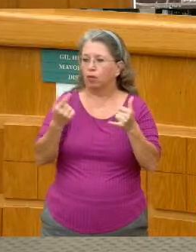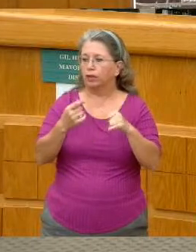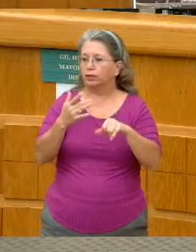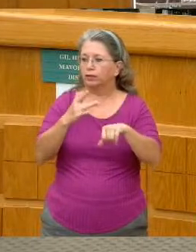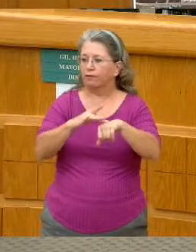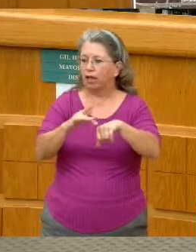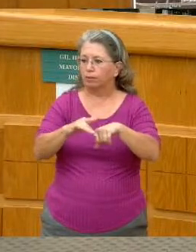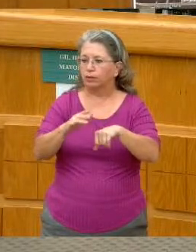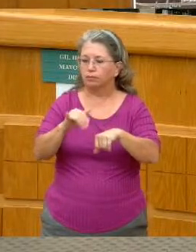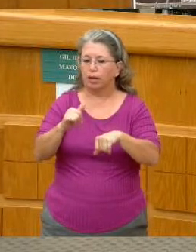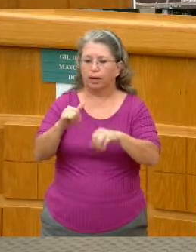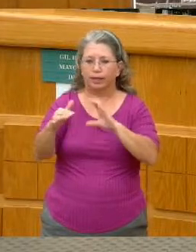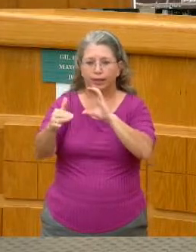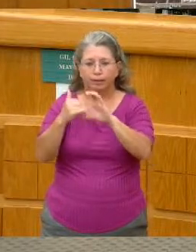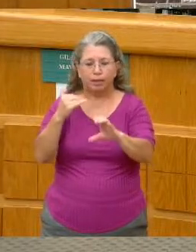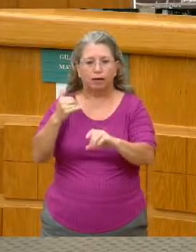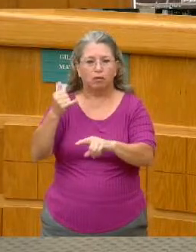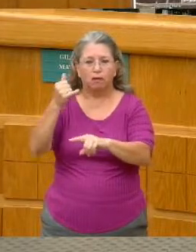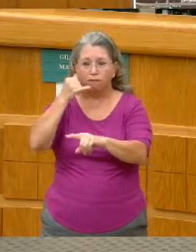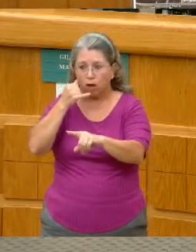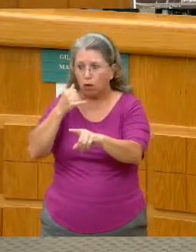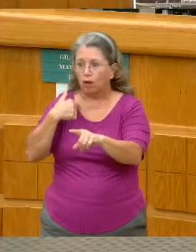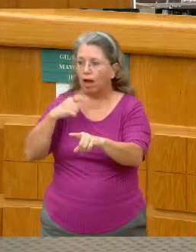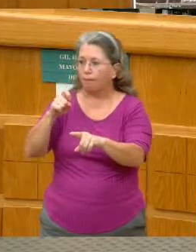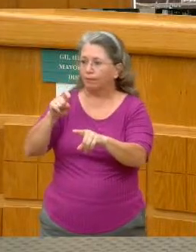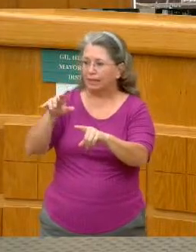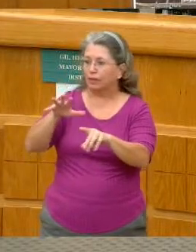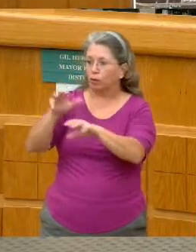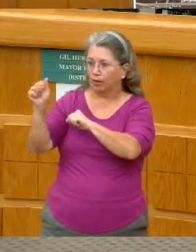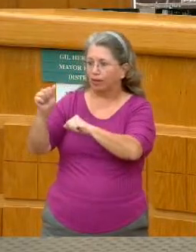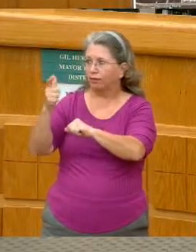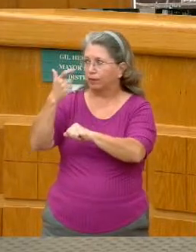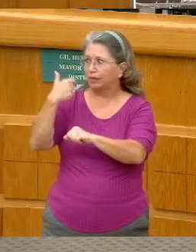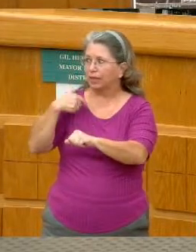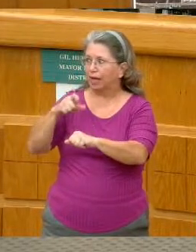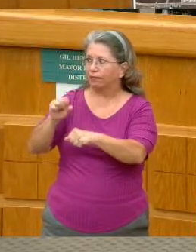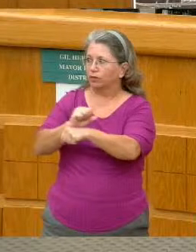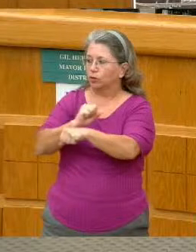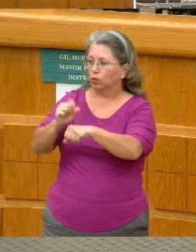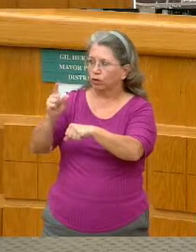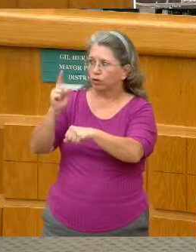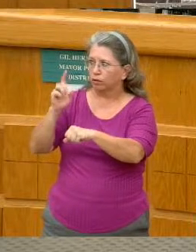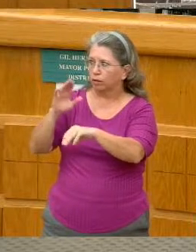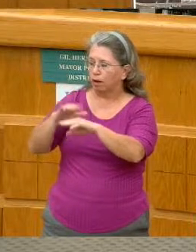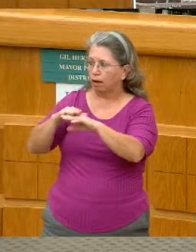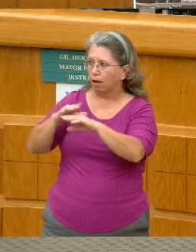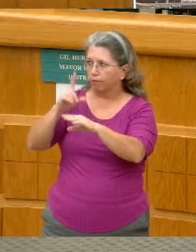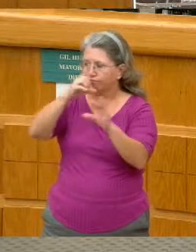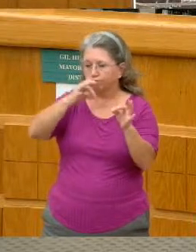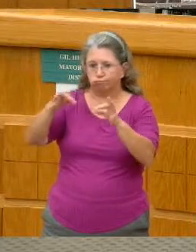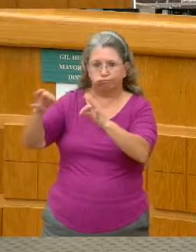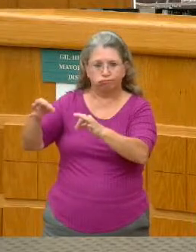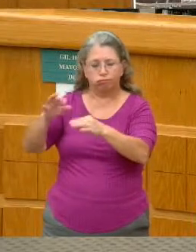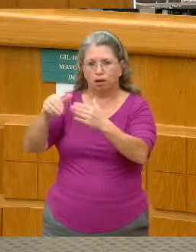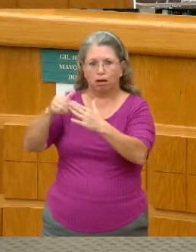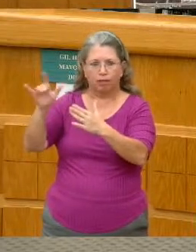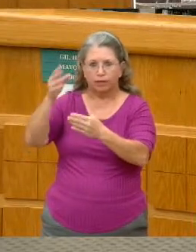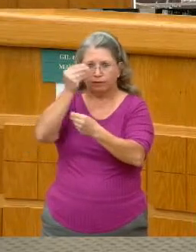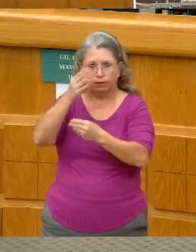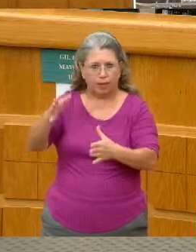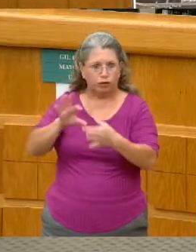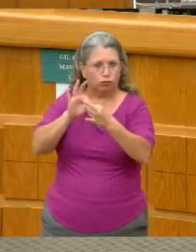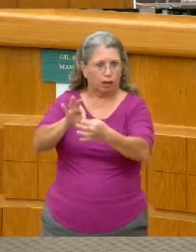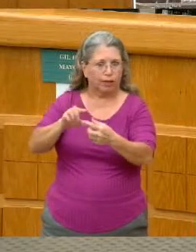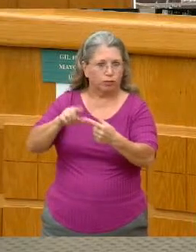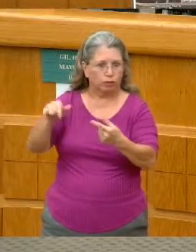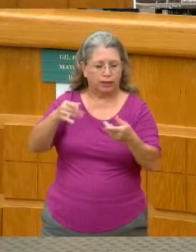or by telephone. I need to leave so that I can continue to work on these closures and get all of the things that we need to do to